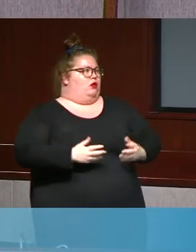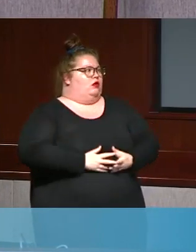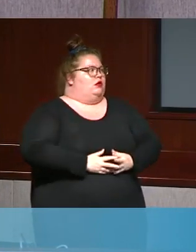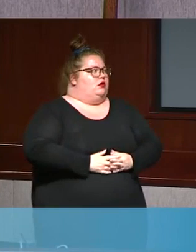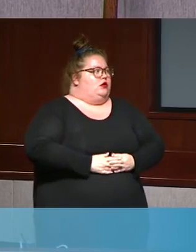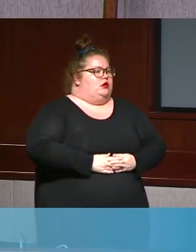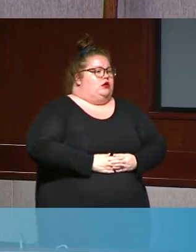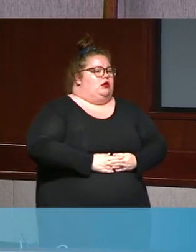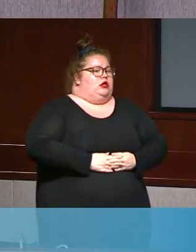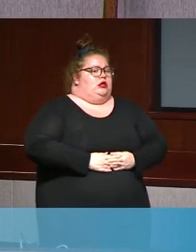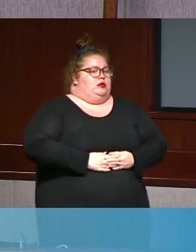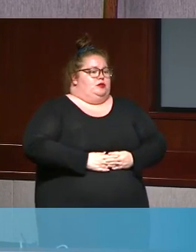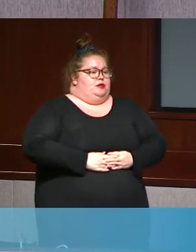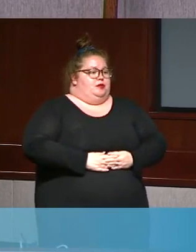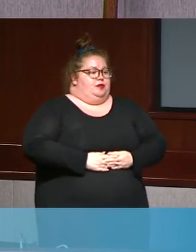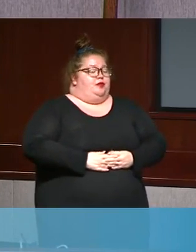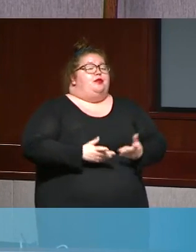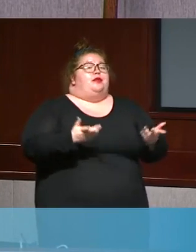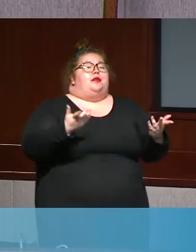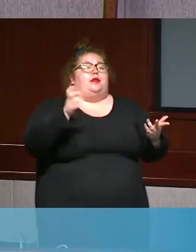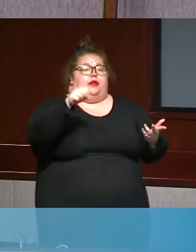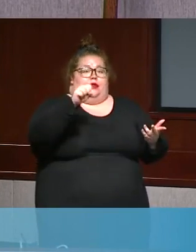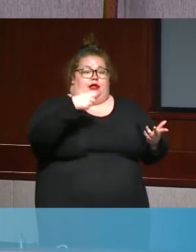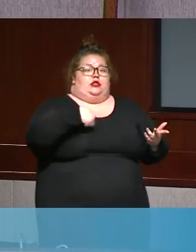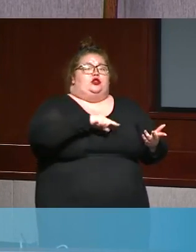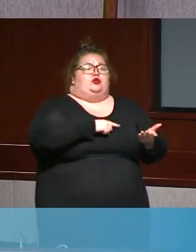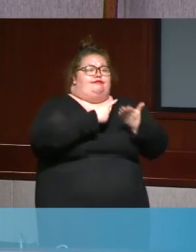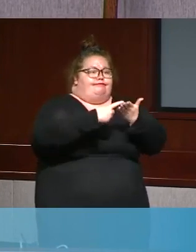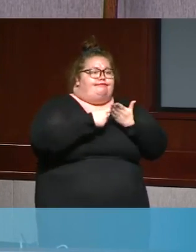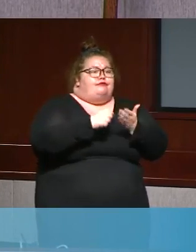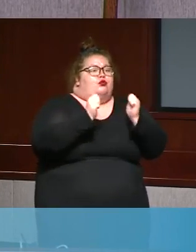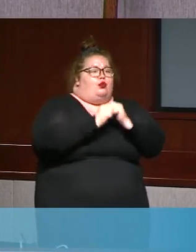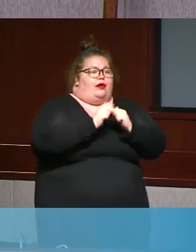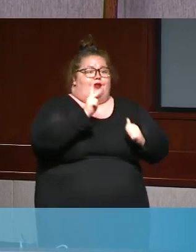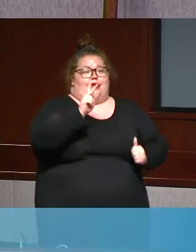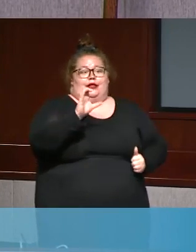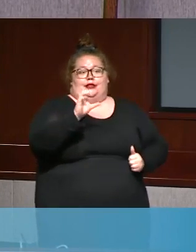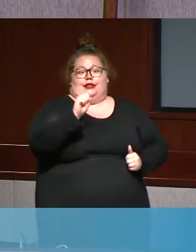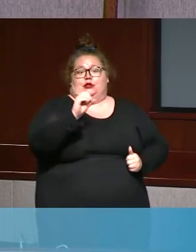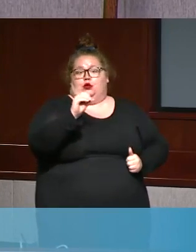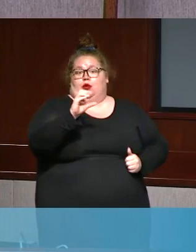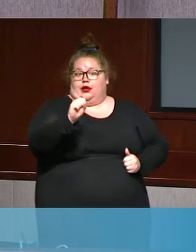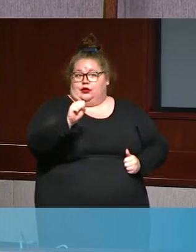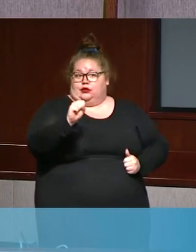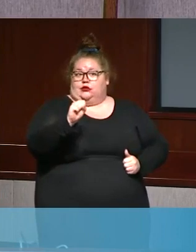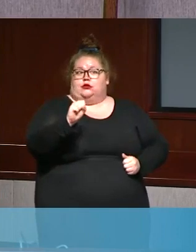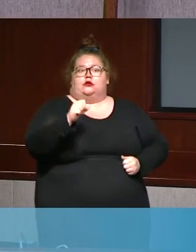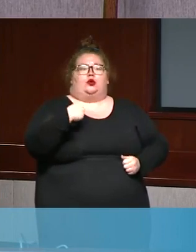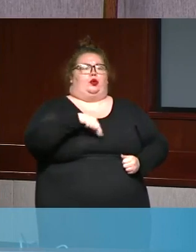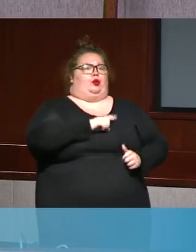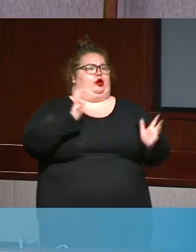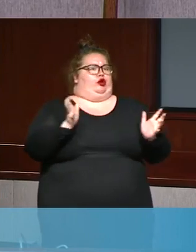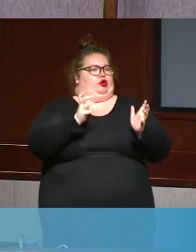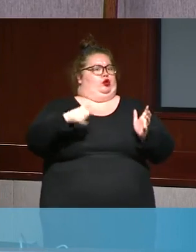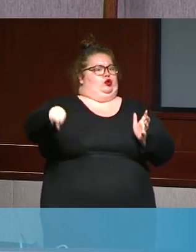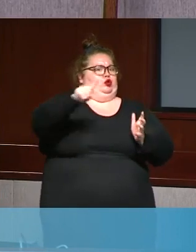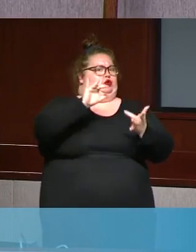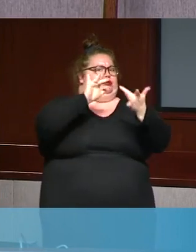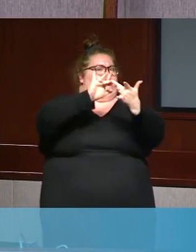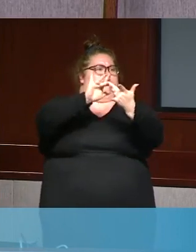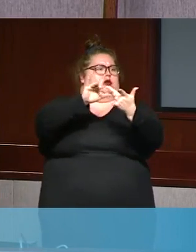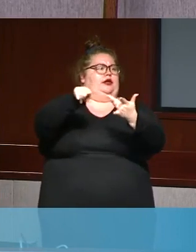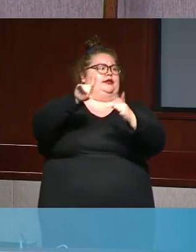Yeah, so we do have conversations with the Kern County Superintendent of Schools. I would encourage you to reach out to the districts themselves because